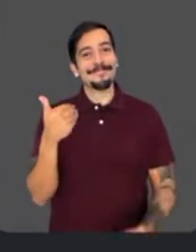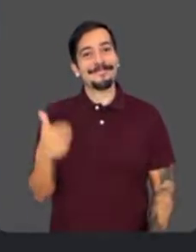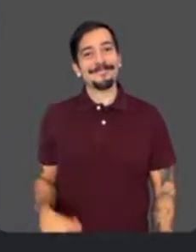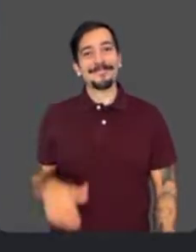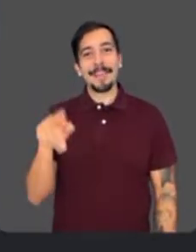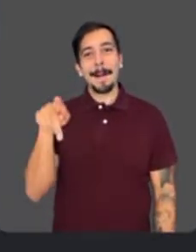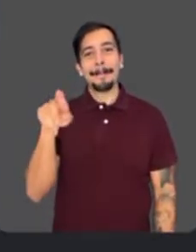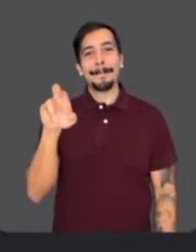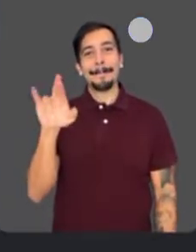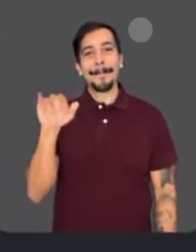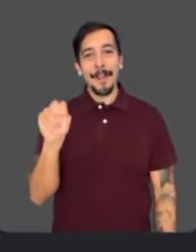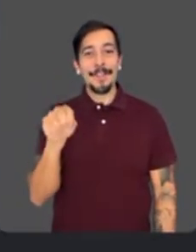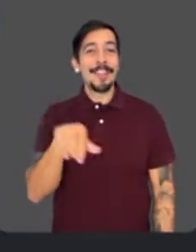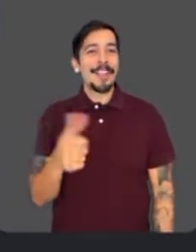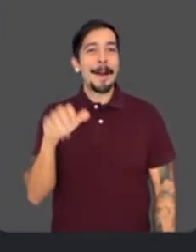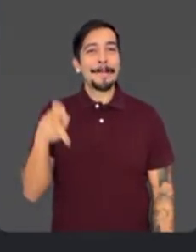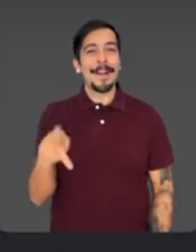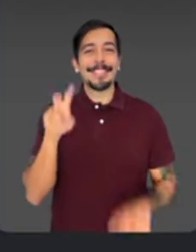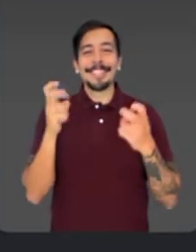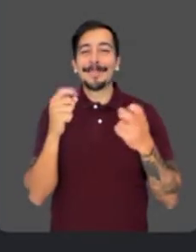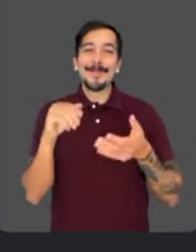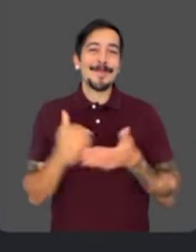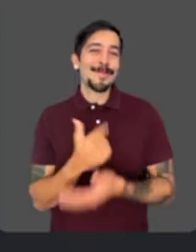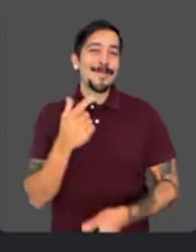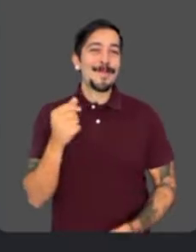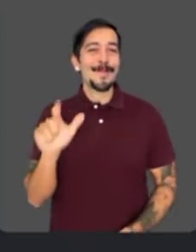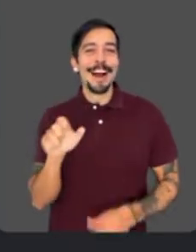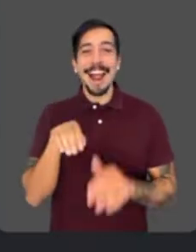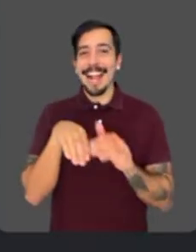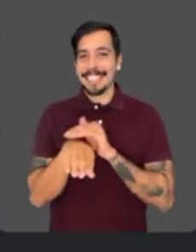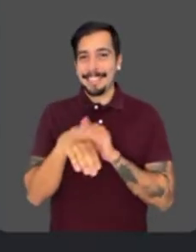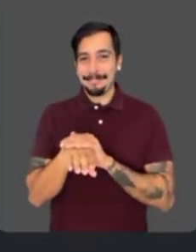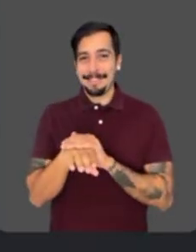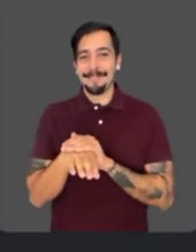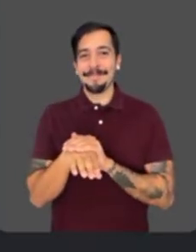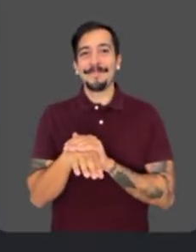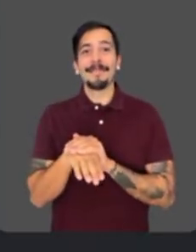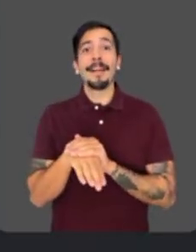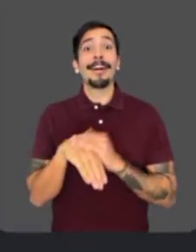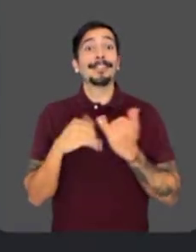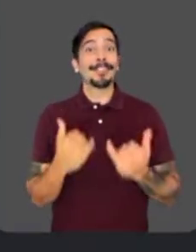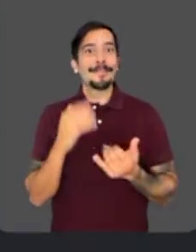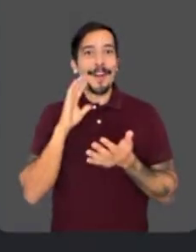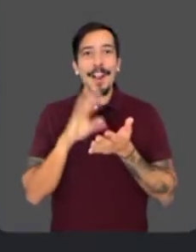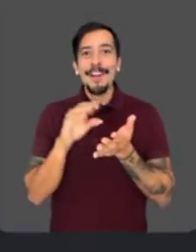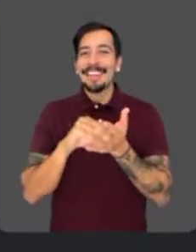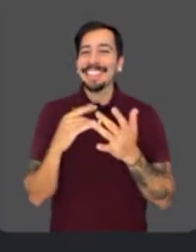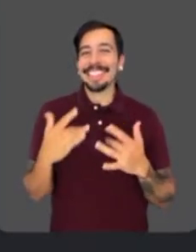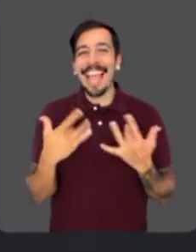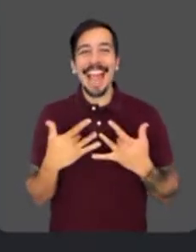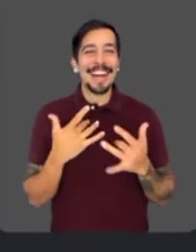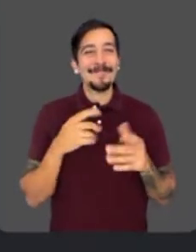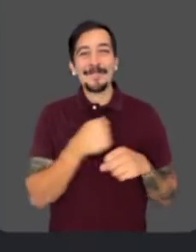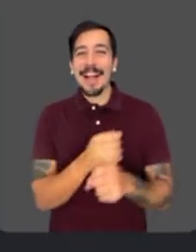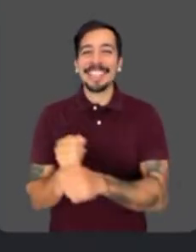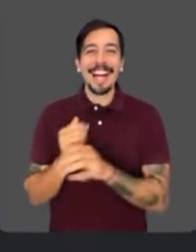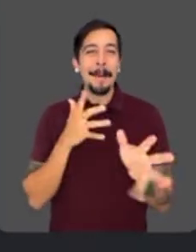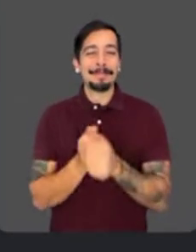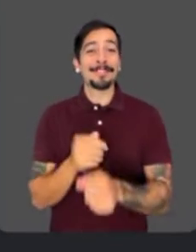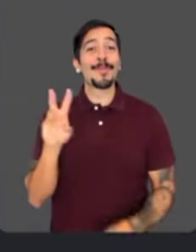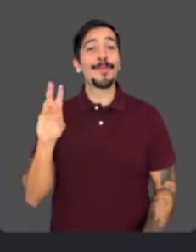Hey everyone, it's Paranonto here with another episode of What's New in Google Accessibility. Today we'll hear about some